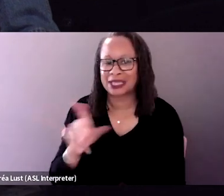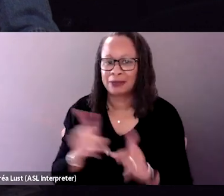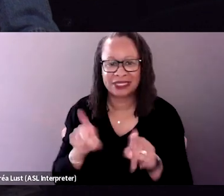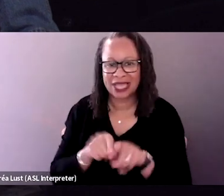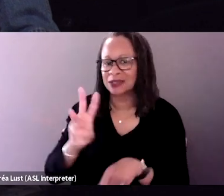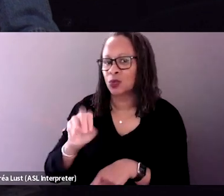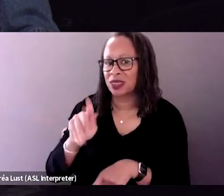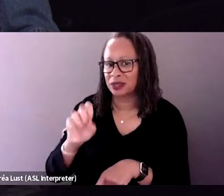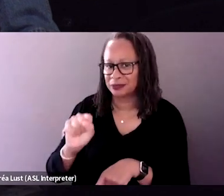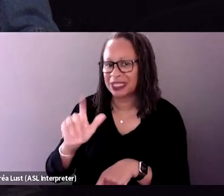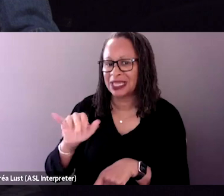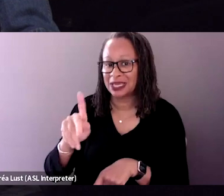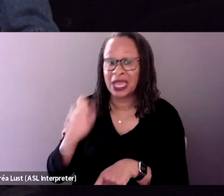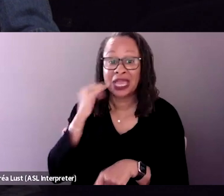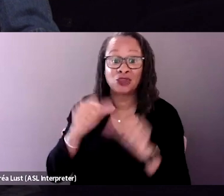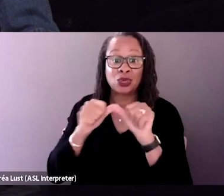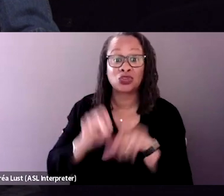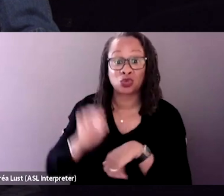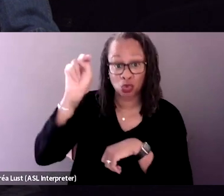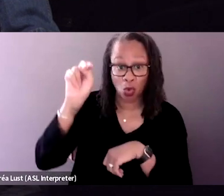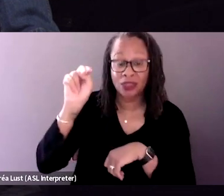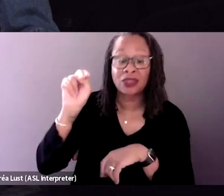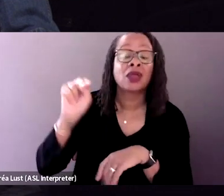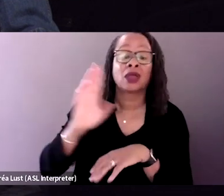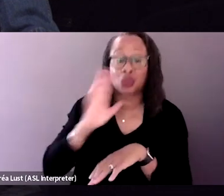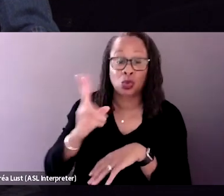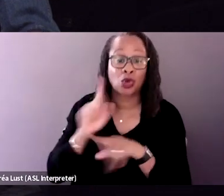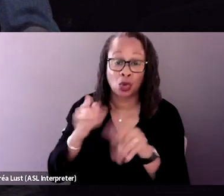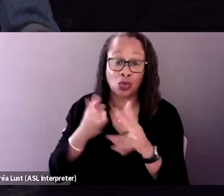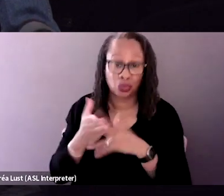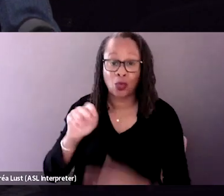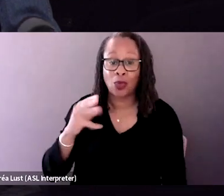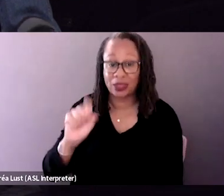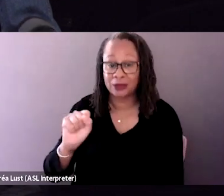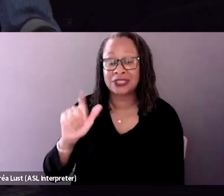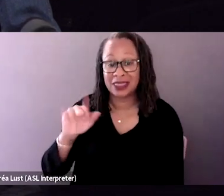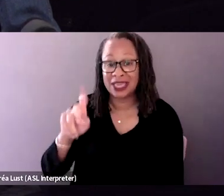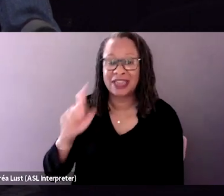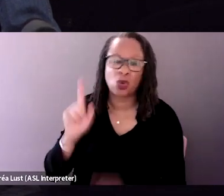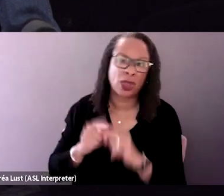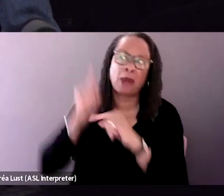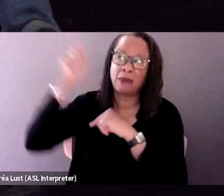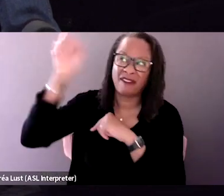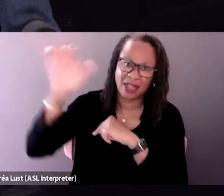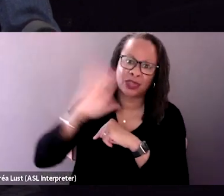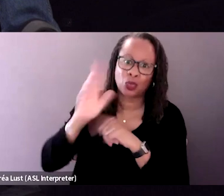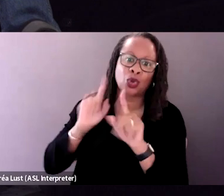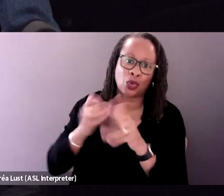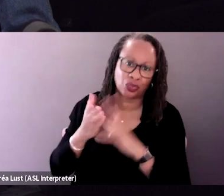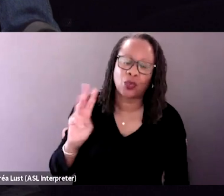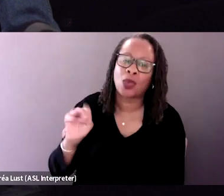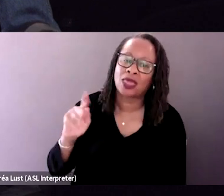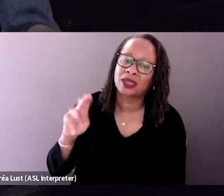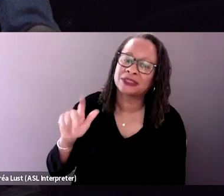though, you've driven through Williams Lake for sure. Like if you're going to Prince George from Kamloops, you go through Williams Lake. Sugarcane is the name of the